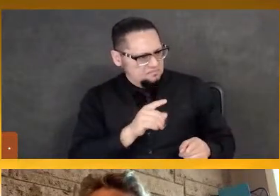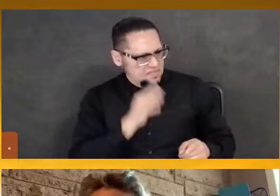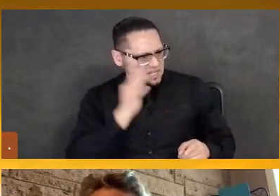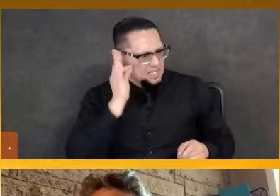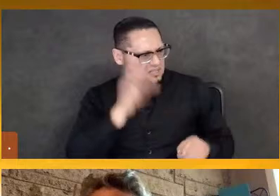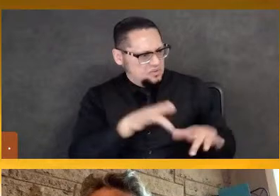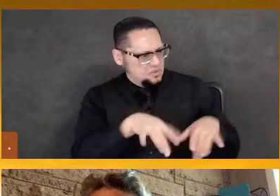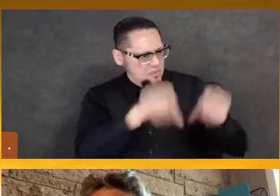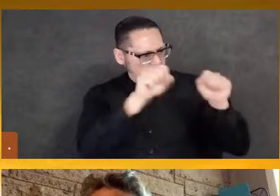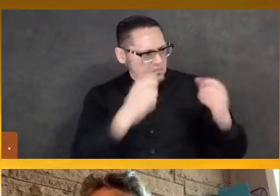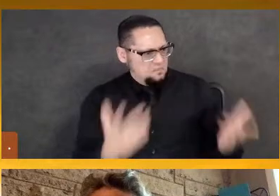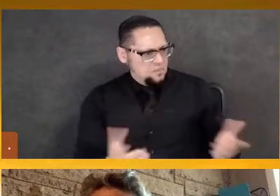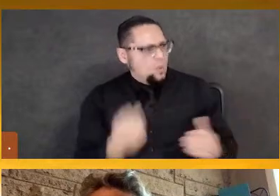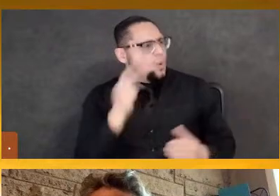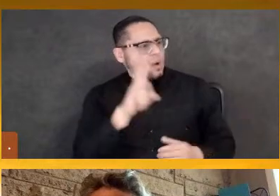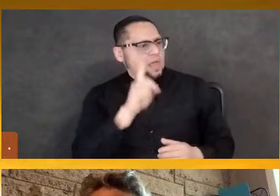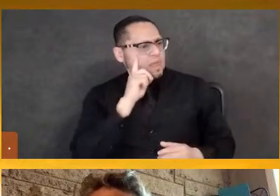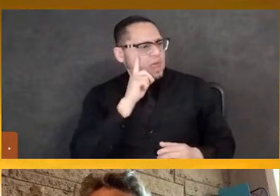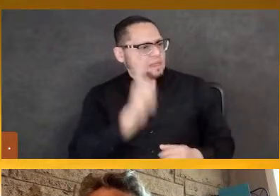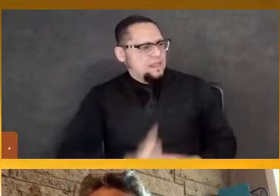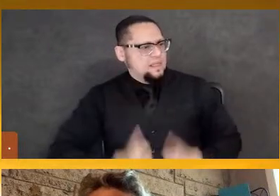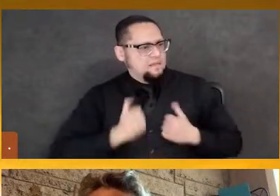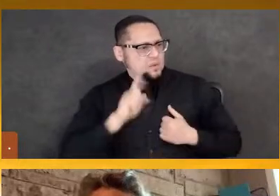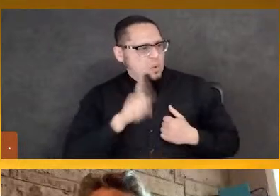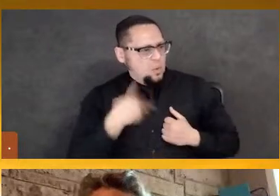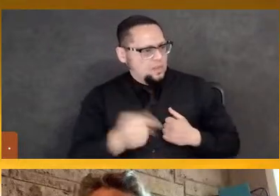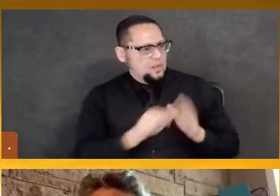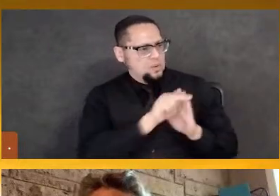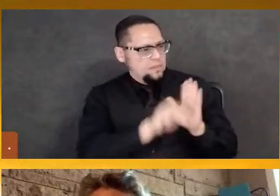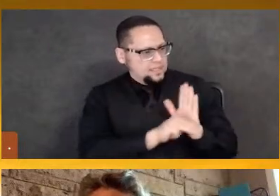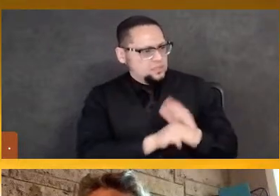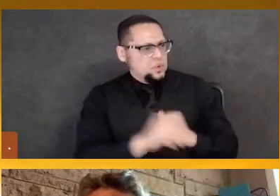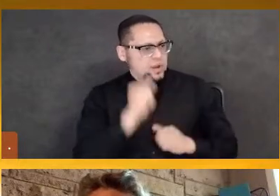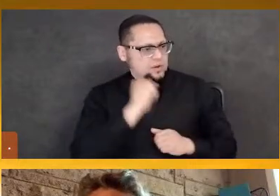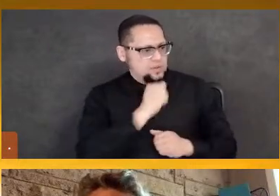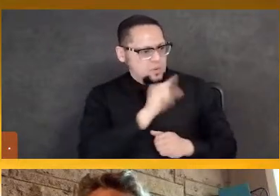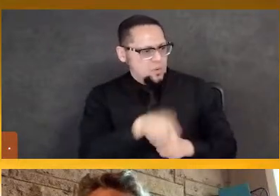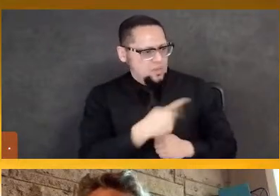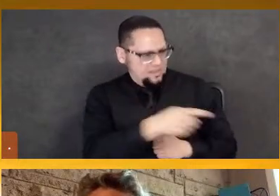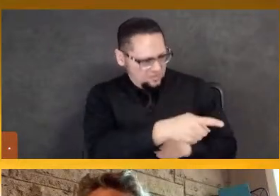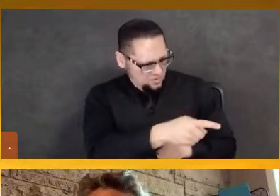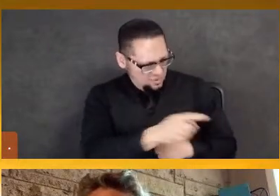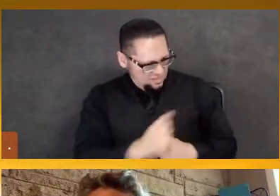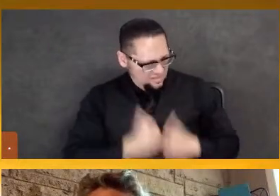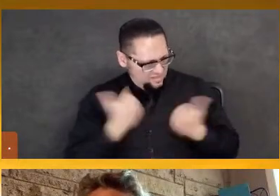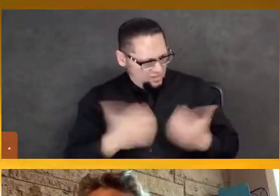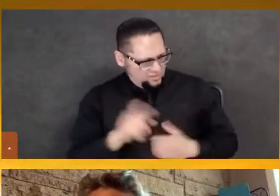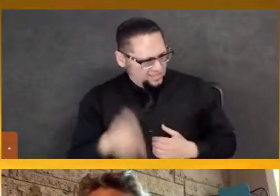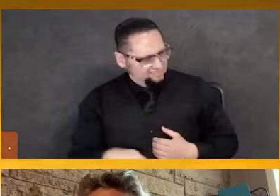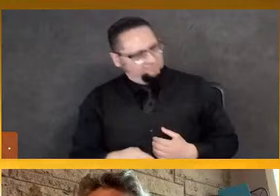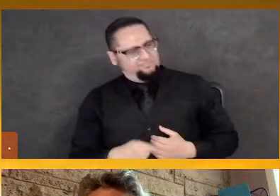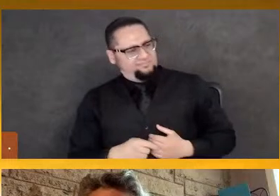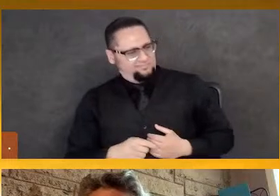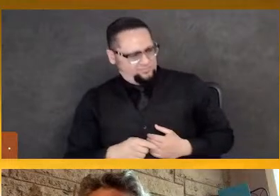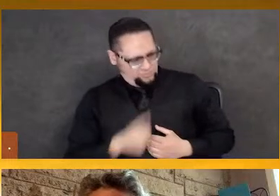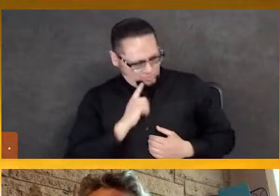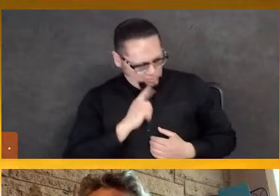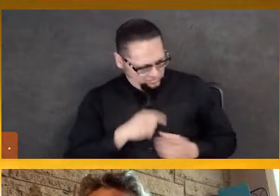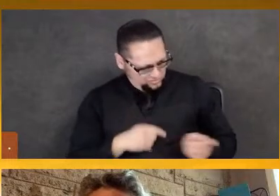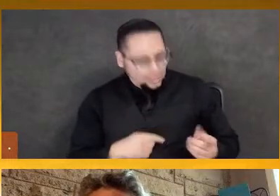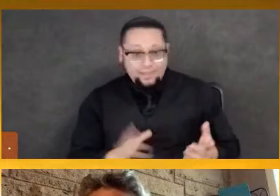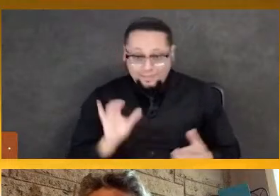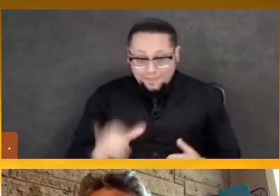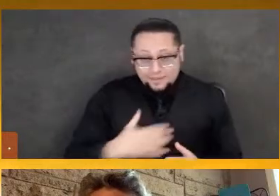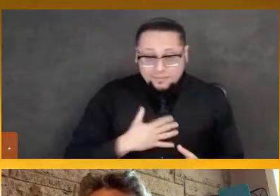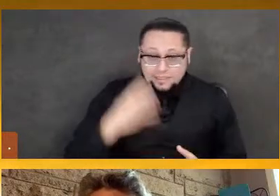they were all in New Mexico or Arizona. Yeah. That's where my experience has been. And then